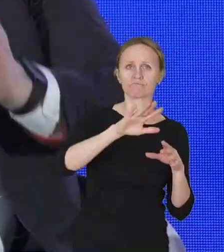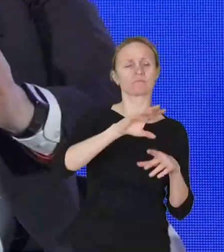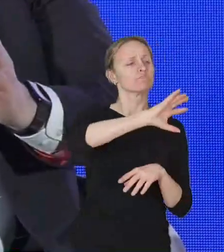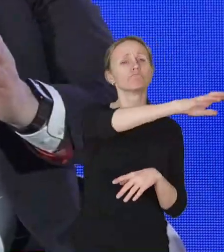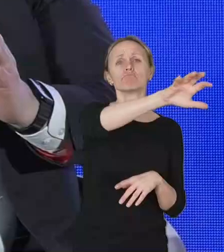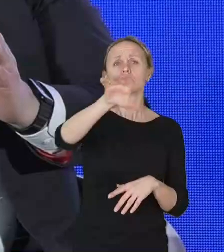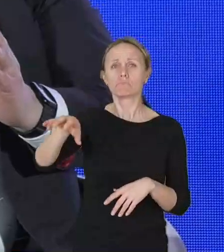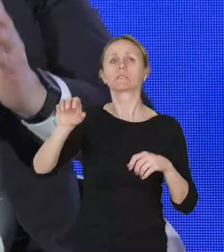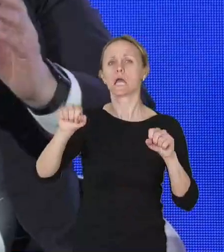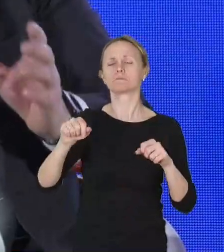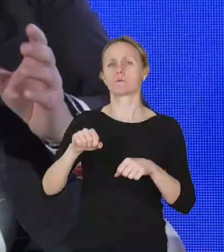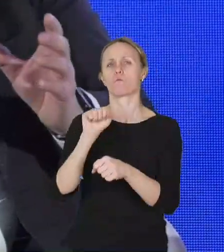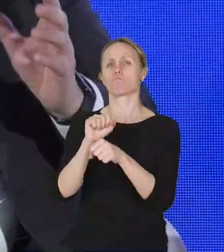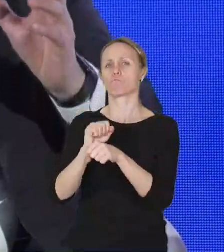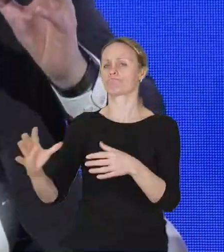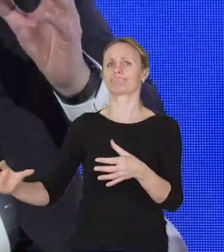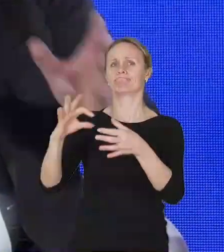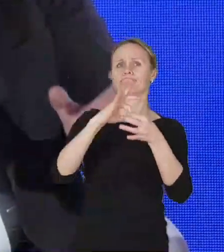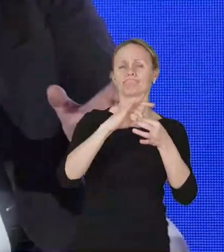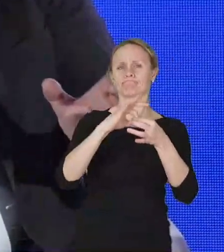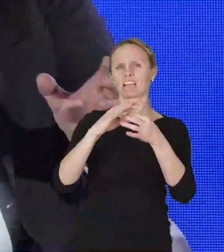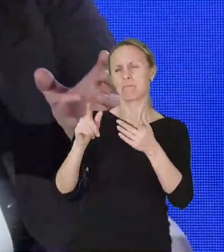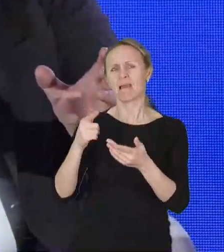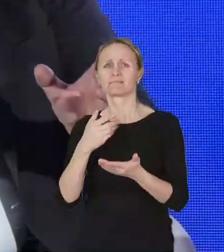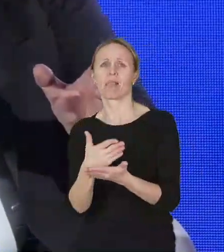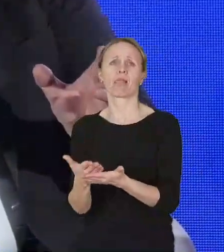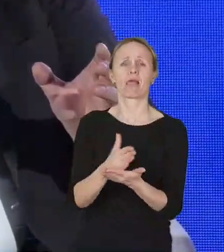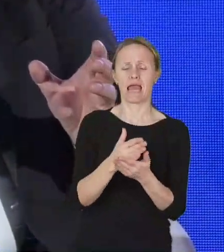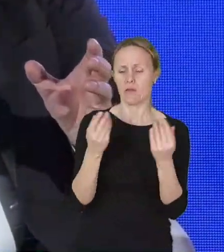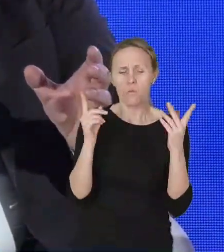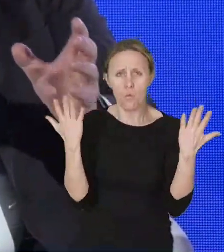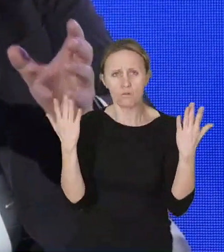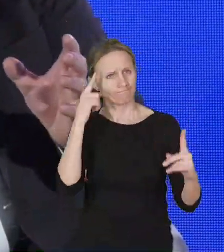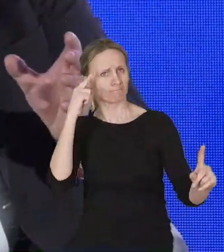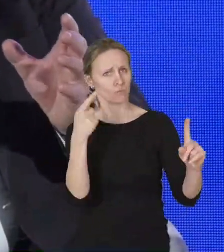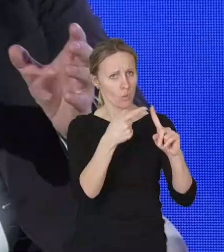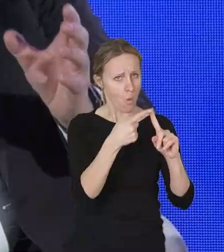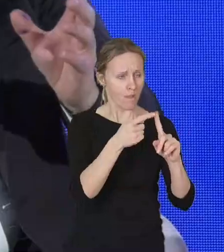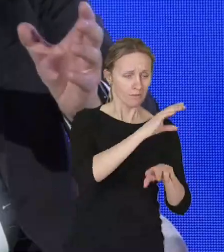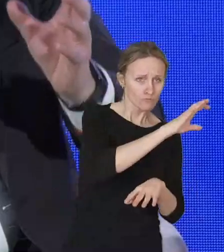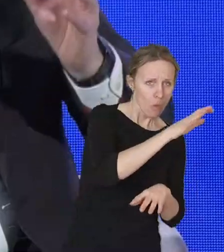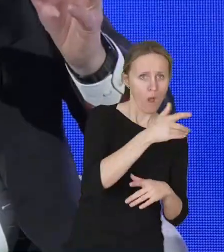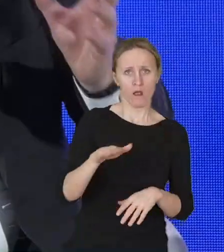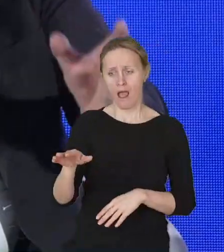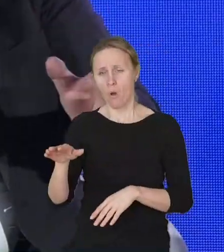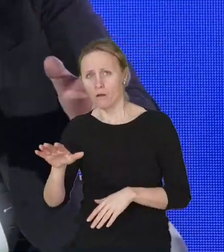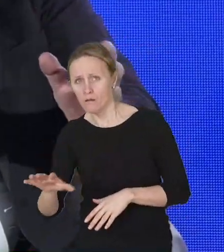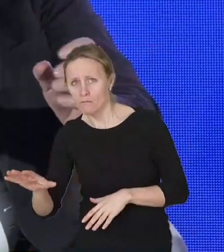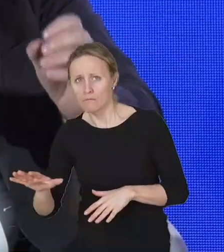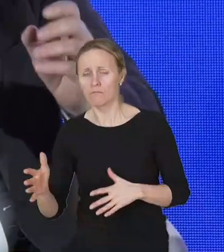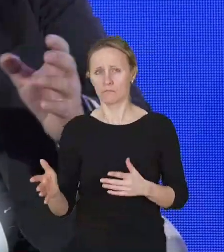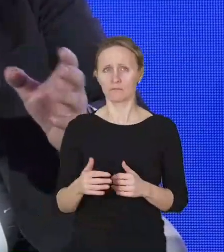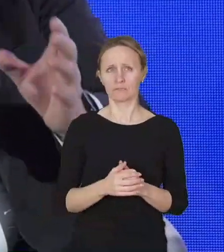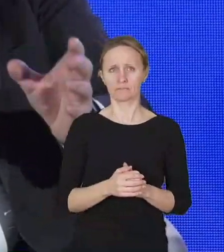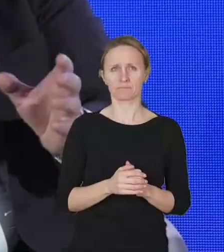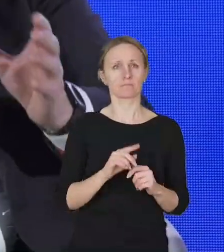And this is unique. This enables structural investments. So you're not doing project-based investments,